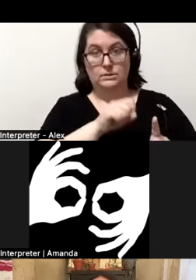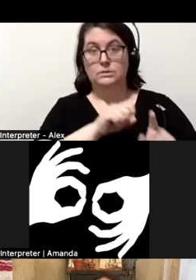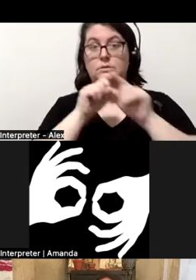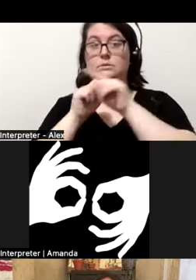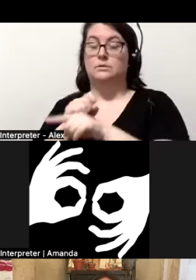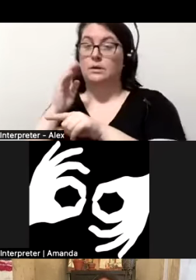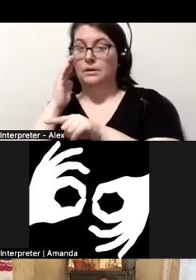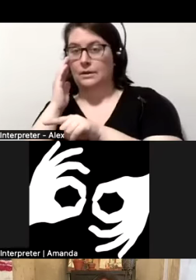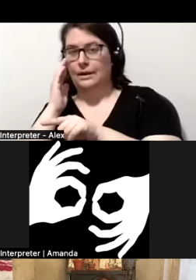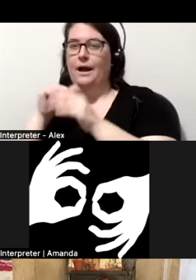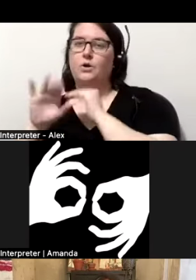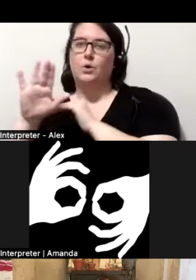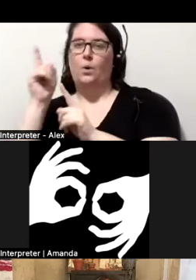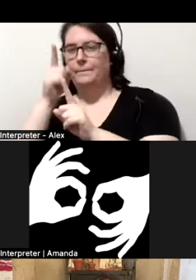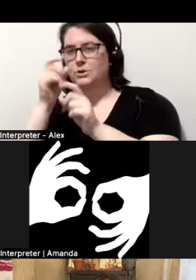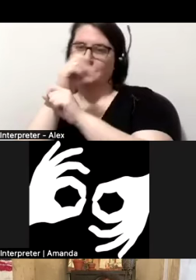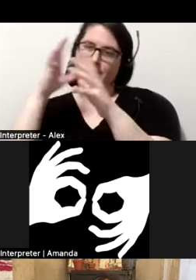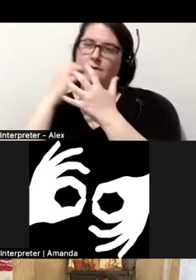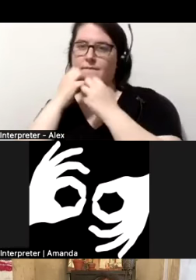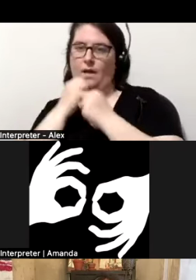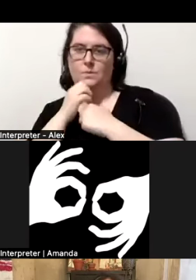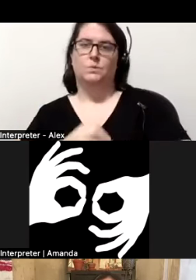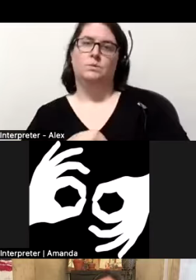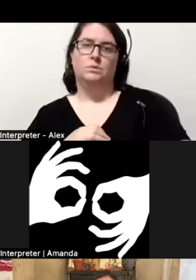festivals, it's in your mission, vision, and values.